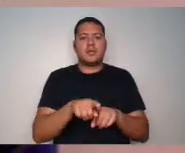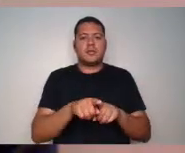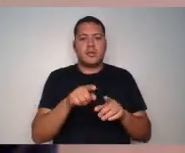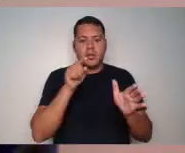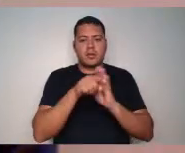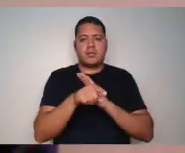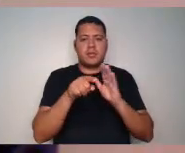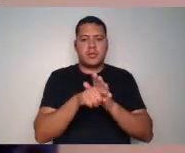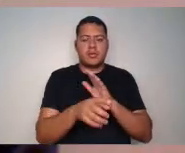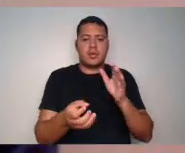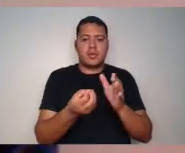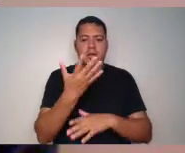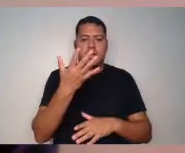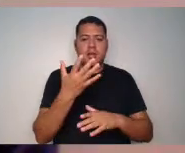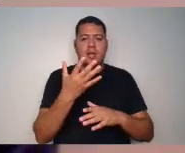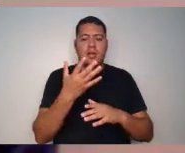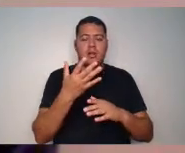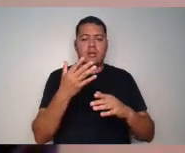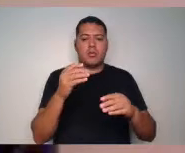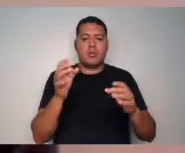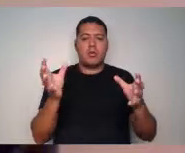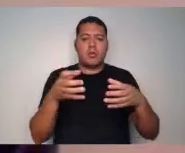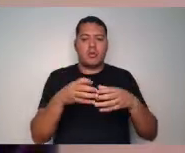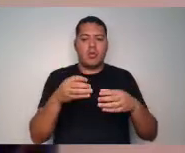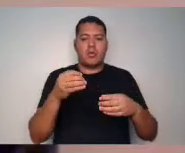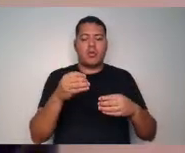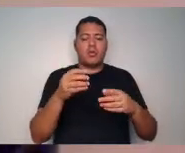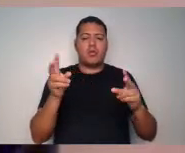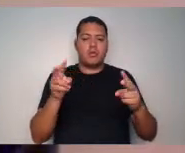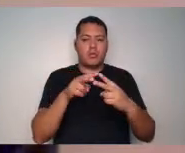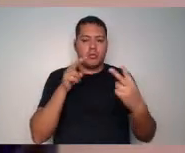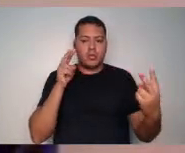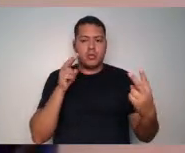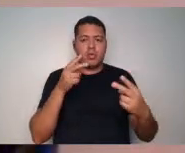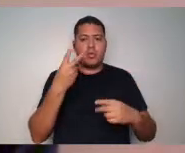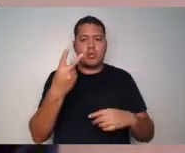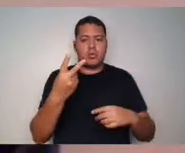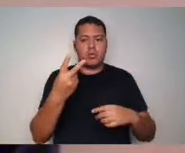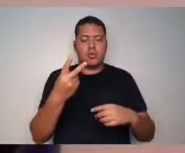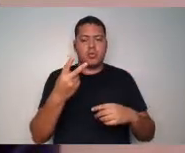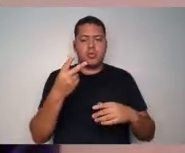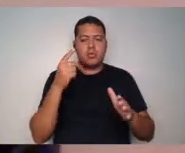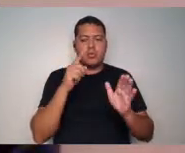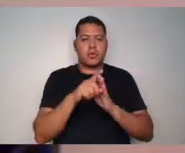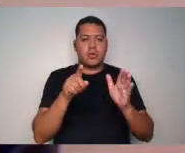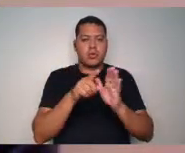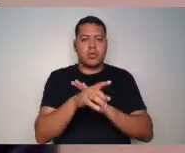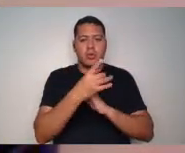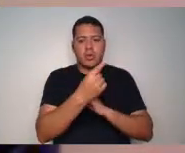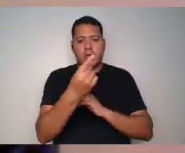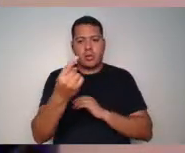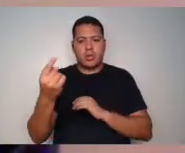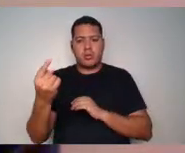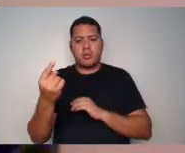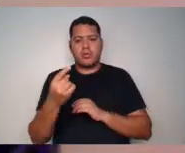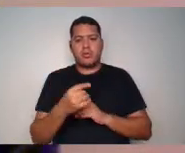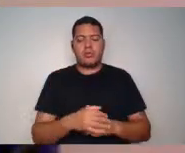conduct the works. And besides the questions that were made,